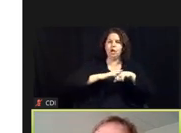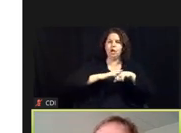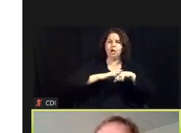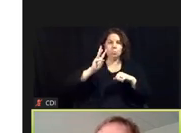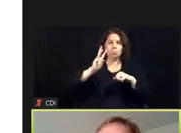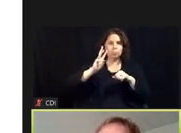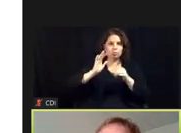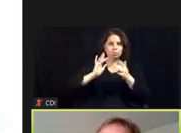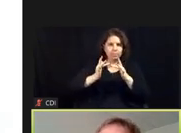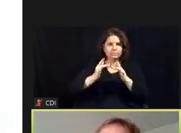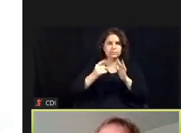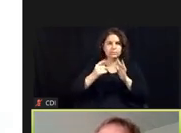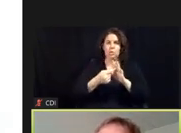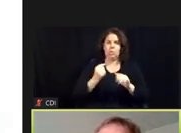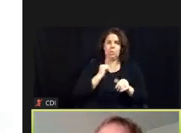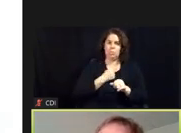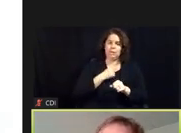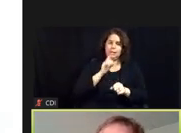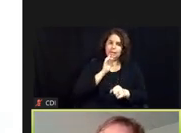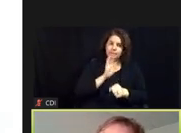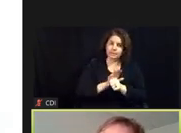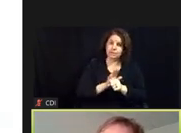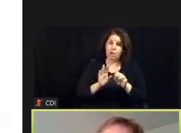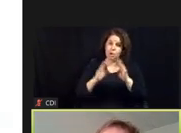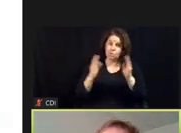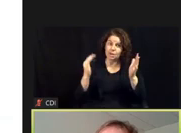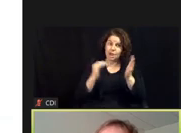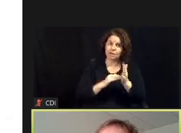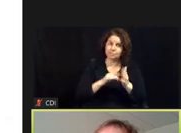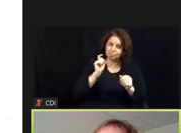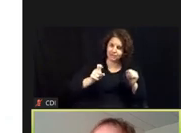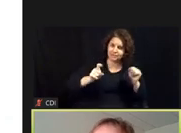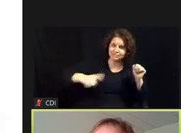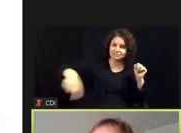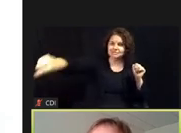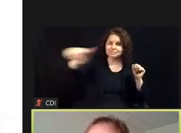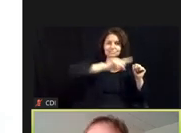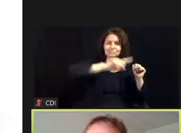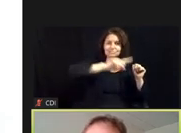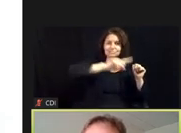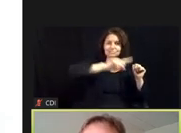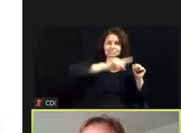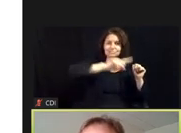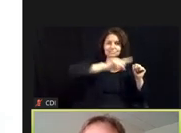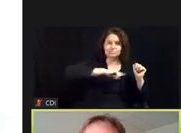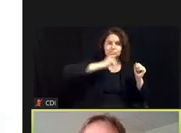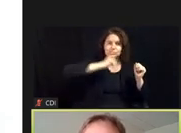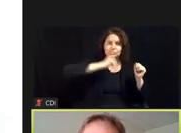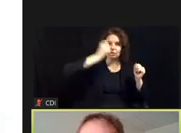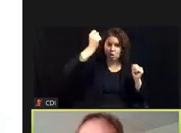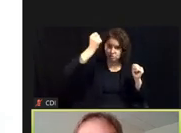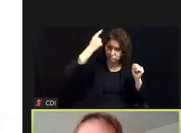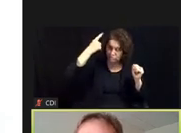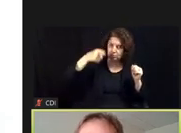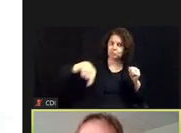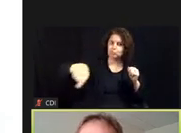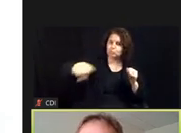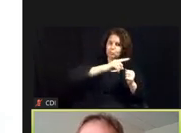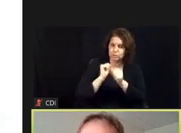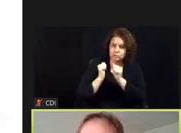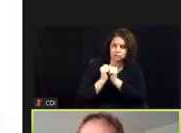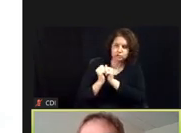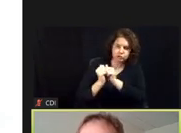reopen, really making sure that people understand their own personal responsibility. We're moving from a framework of where it's all policies and guardrails